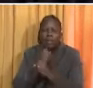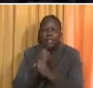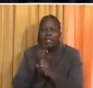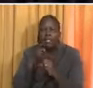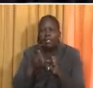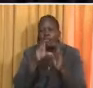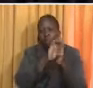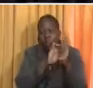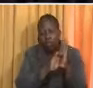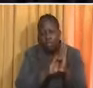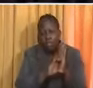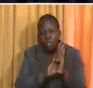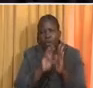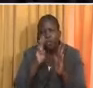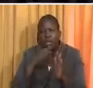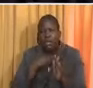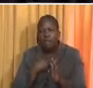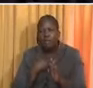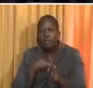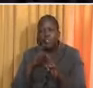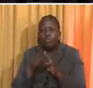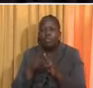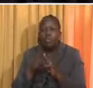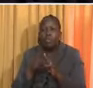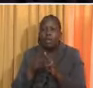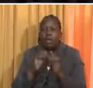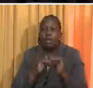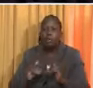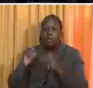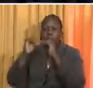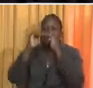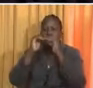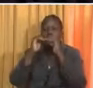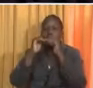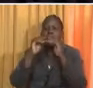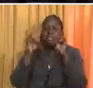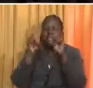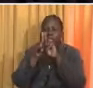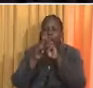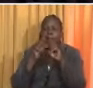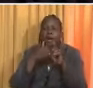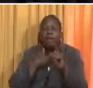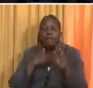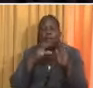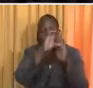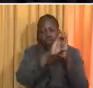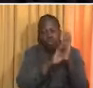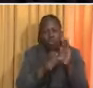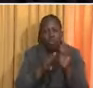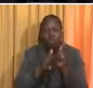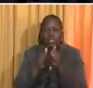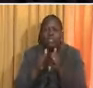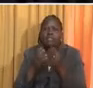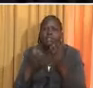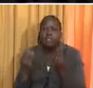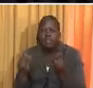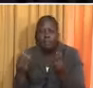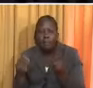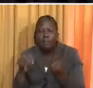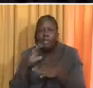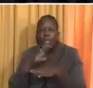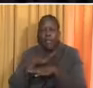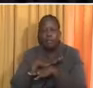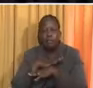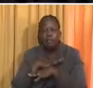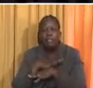and that there ought to be a balance to have a Constitution that is flexible enough for posterity and